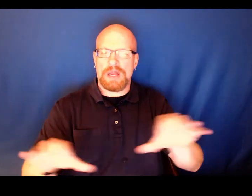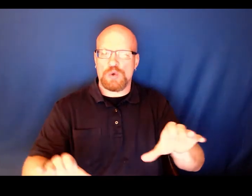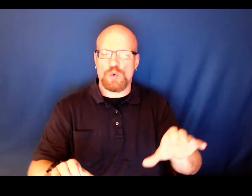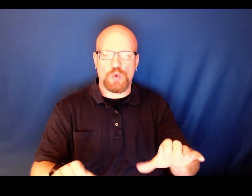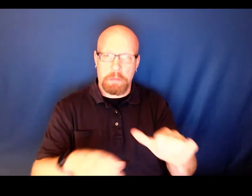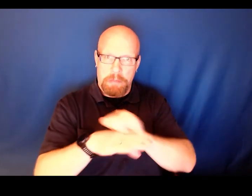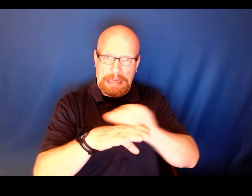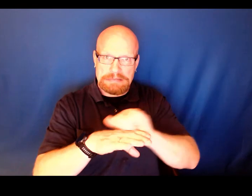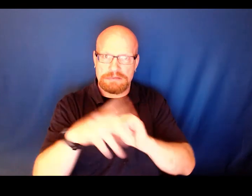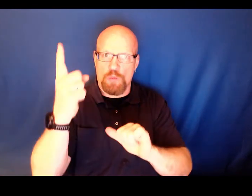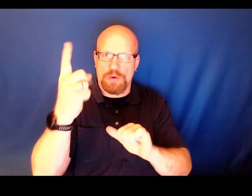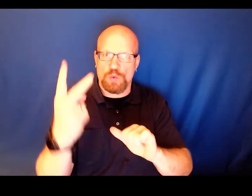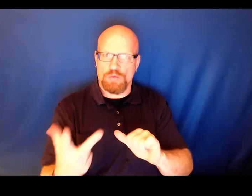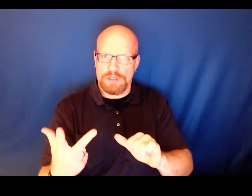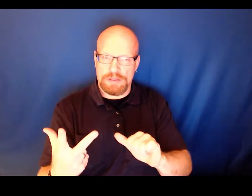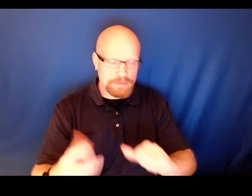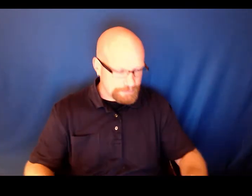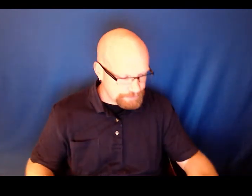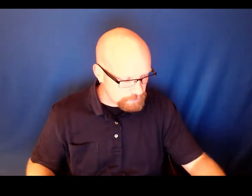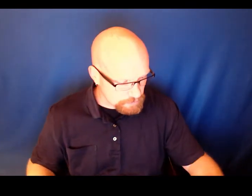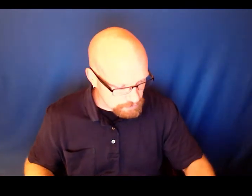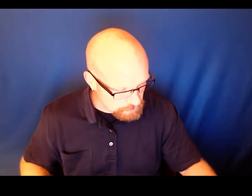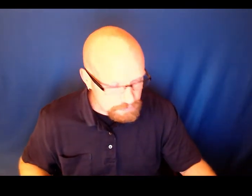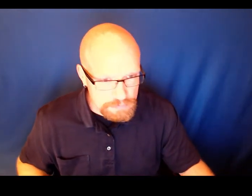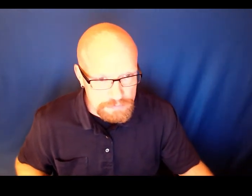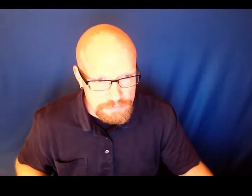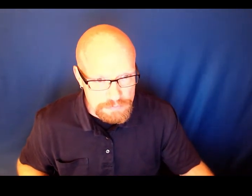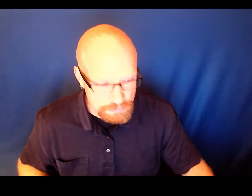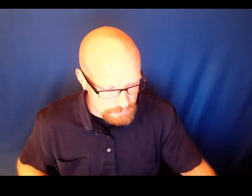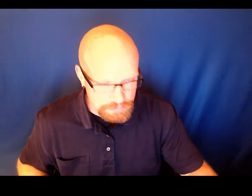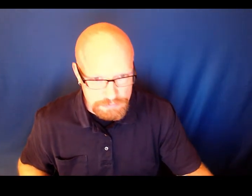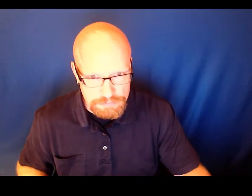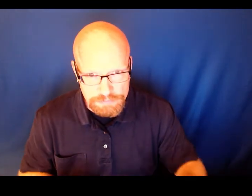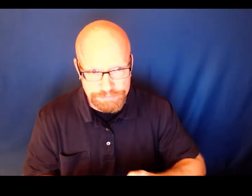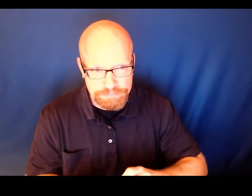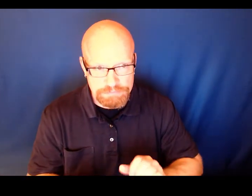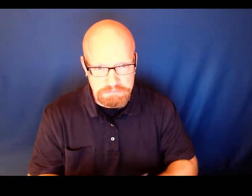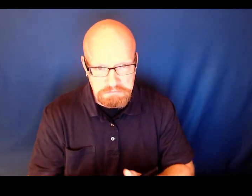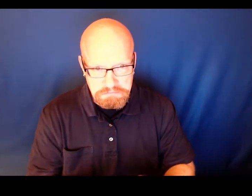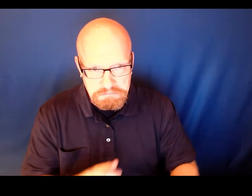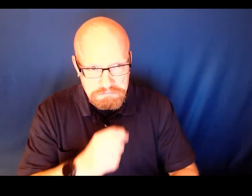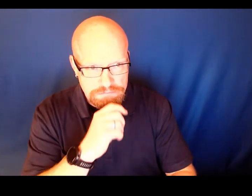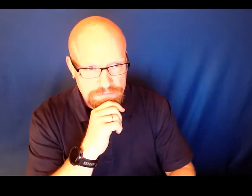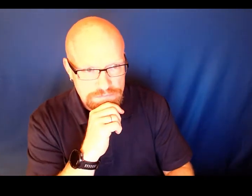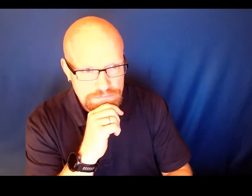you can work on these next three on your own, these practice problems.